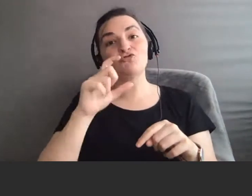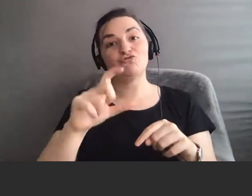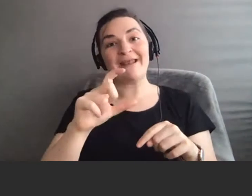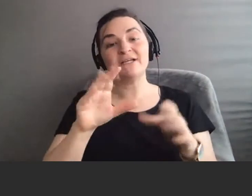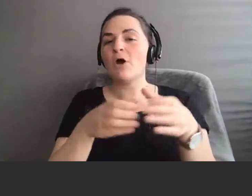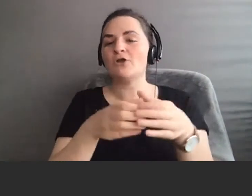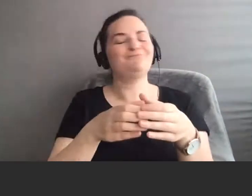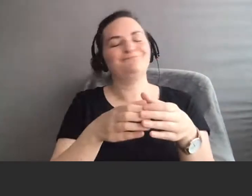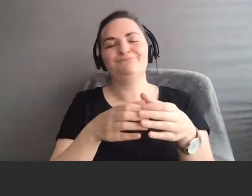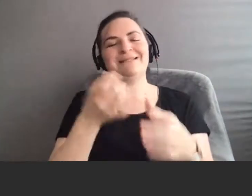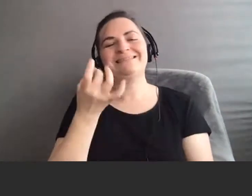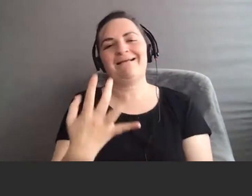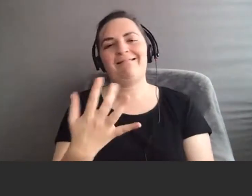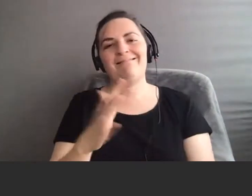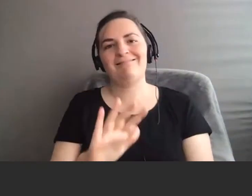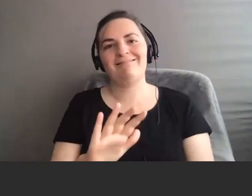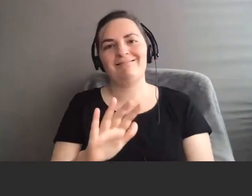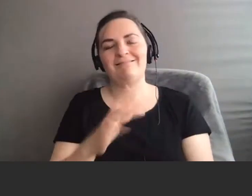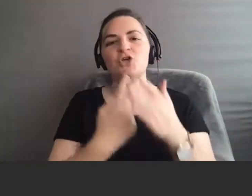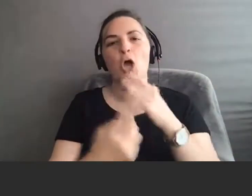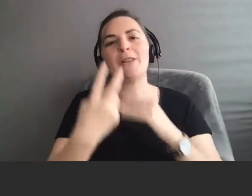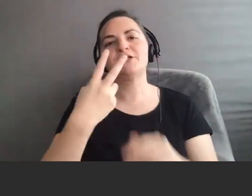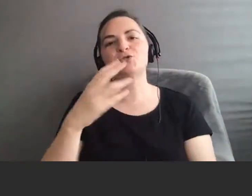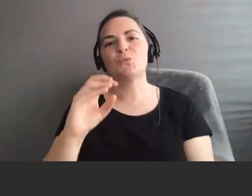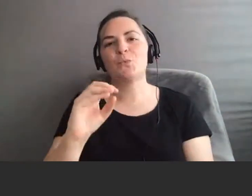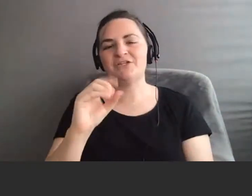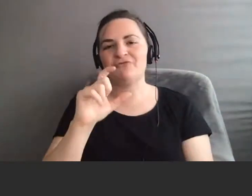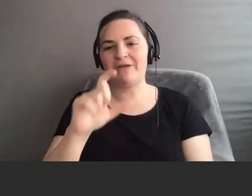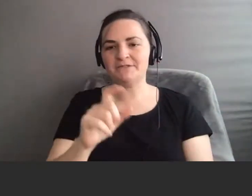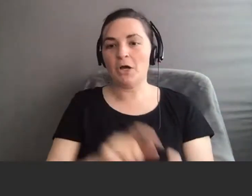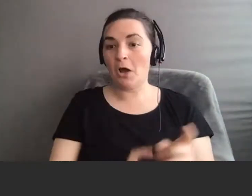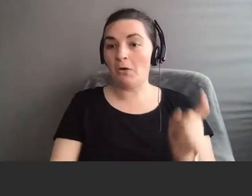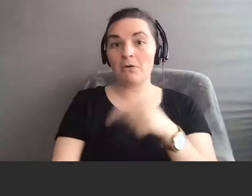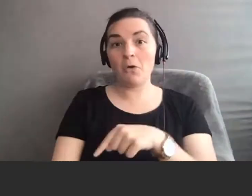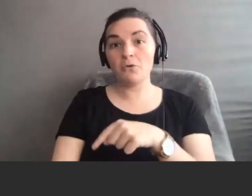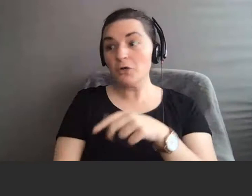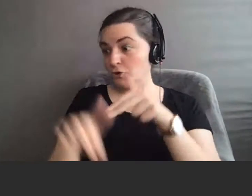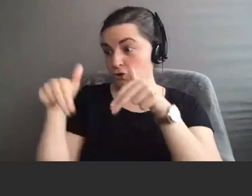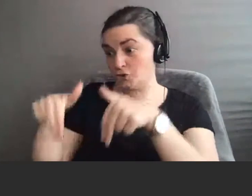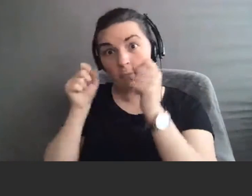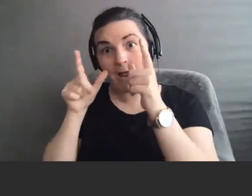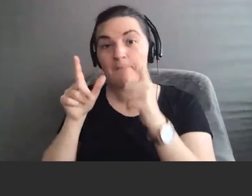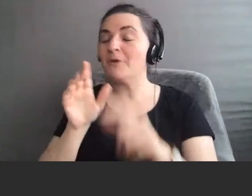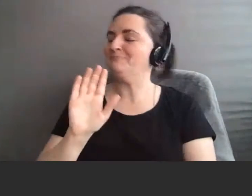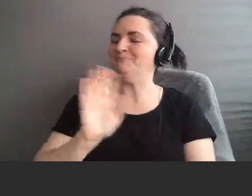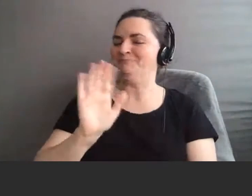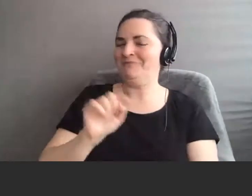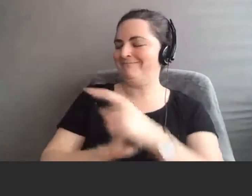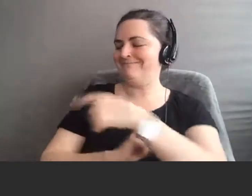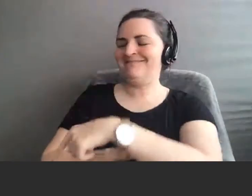This module. Okay. No, the dog's still fast asleep. Ali, thank goodness.